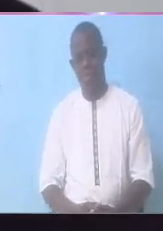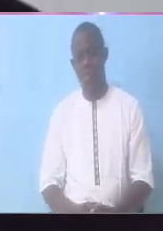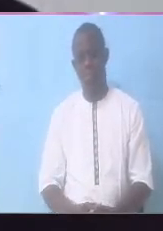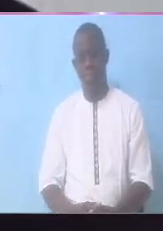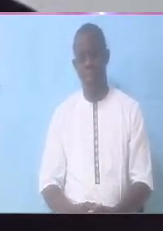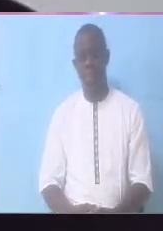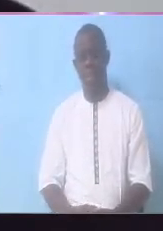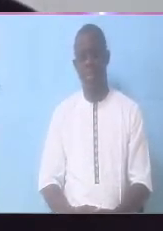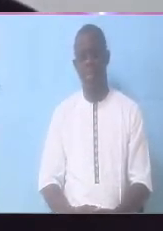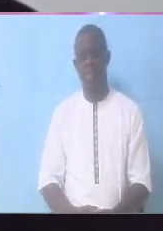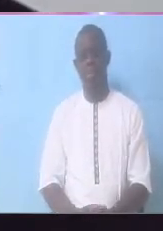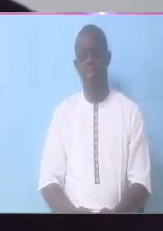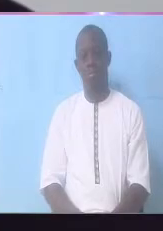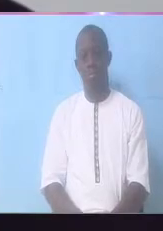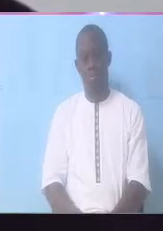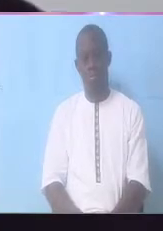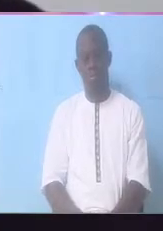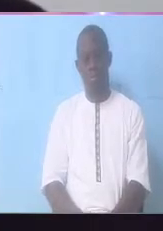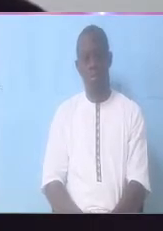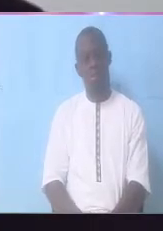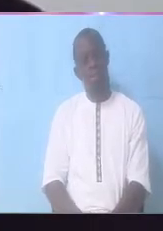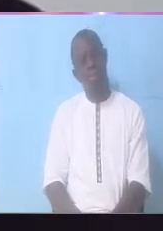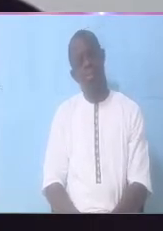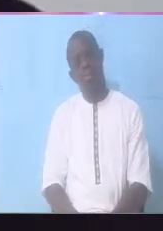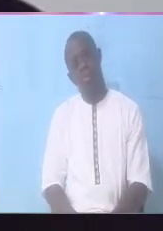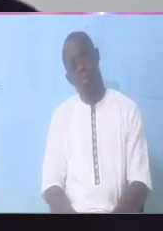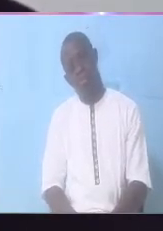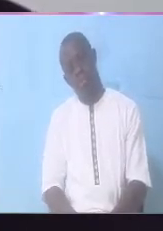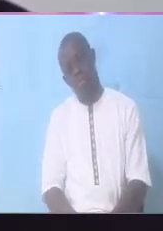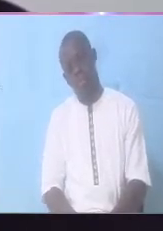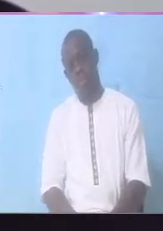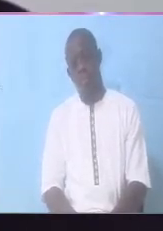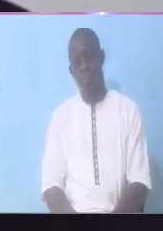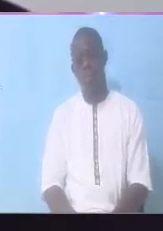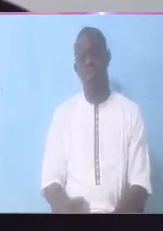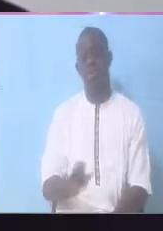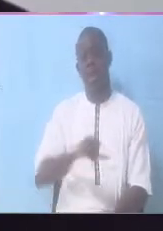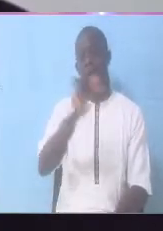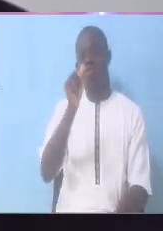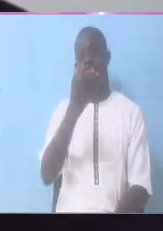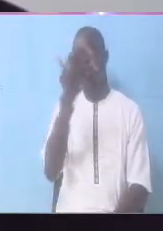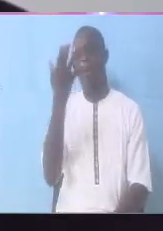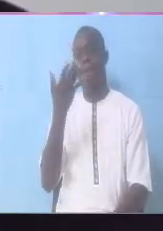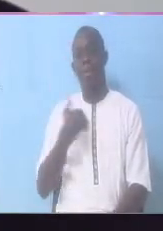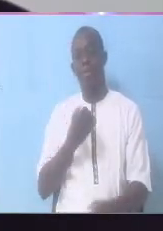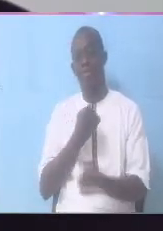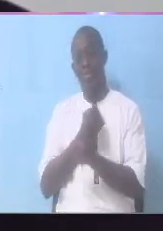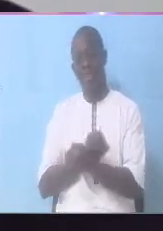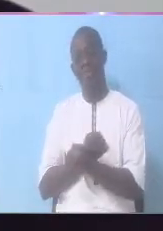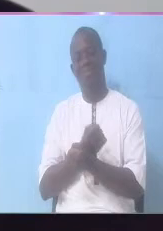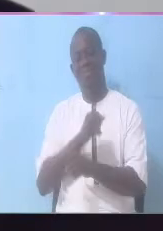Huh? They have no choice. Some of them were detained there. From